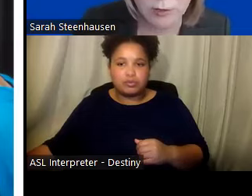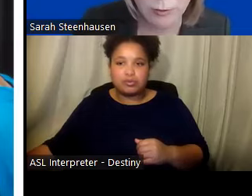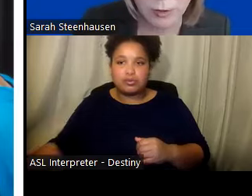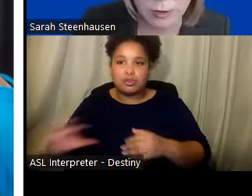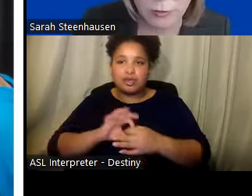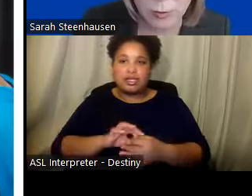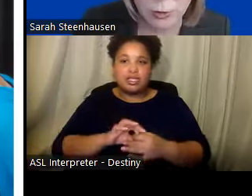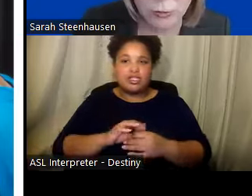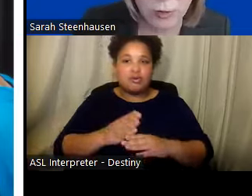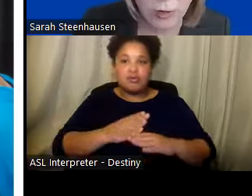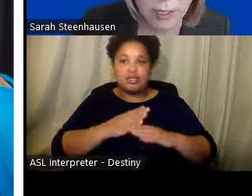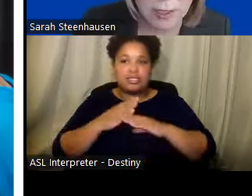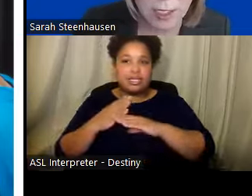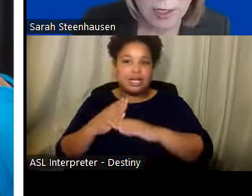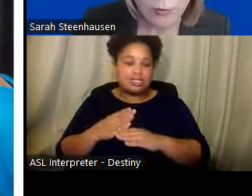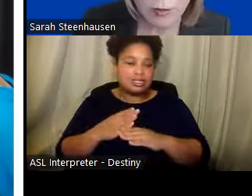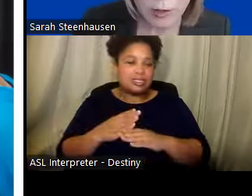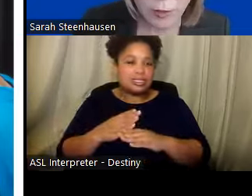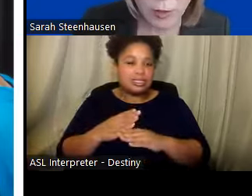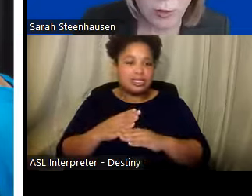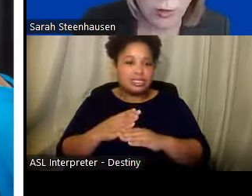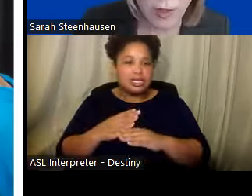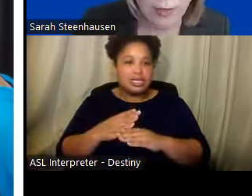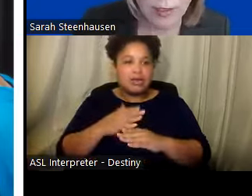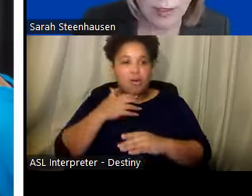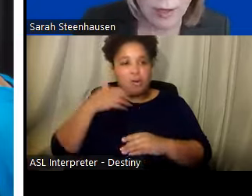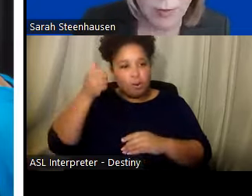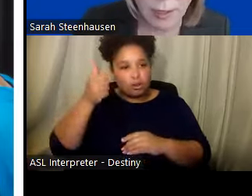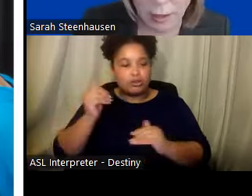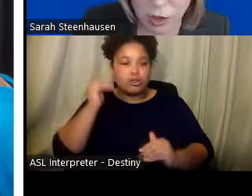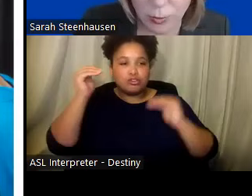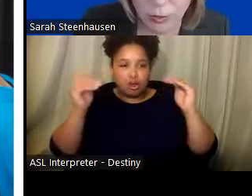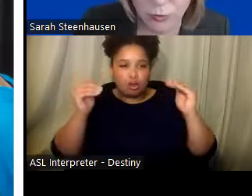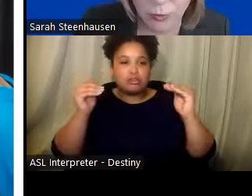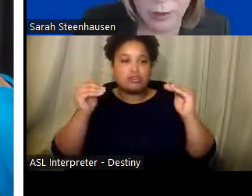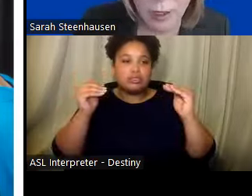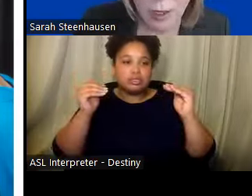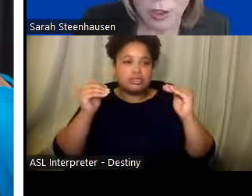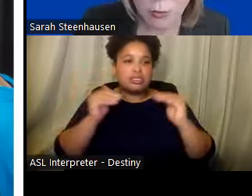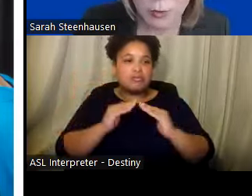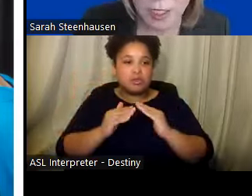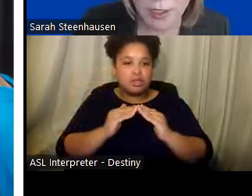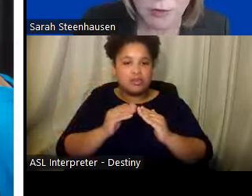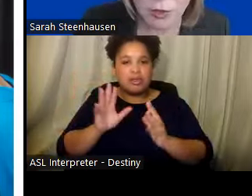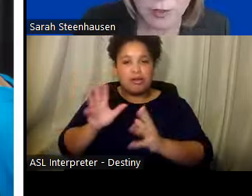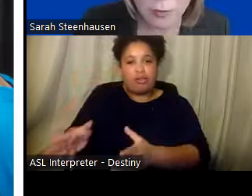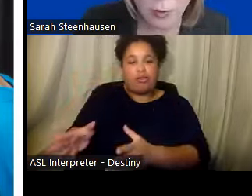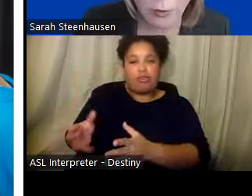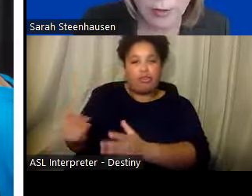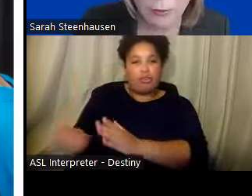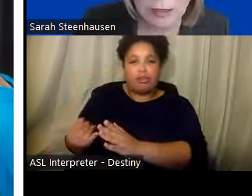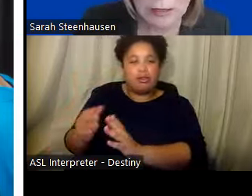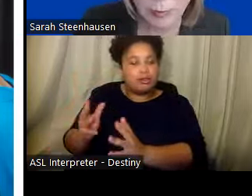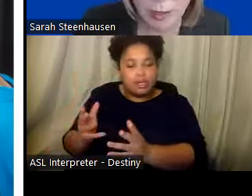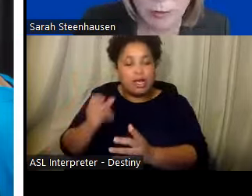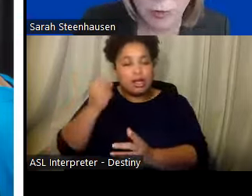people with disabilities from abuse and neglect, really critical that the eligibility for the Adult Protective Services Program